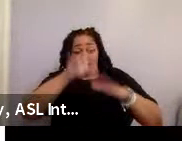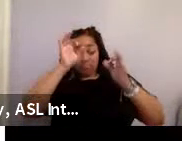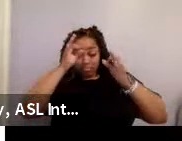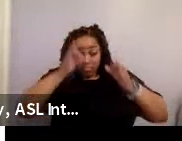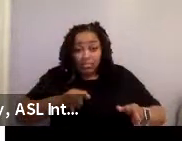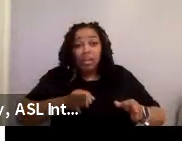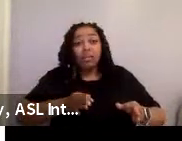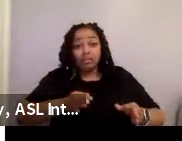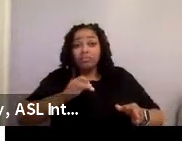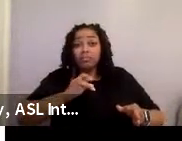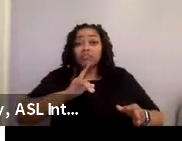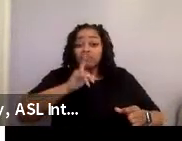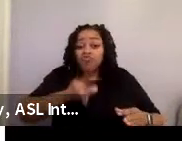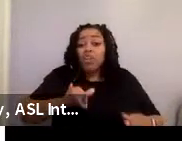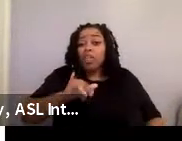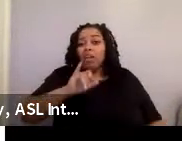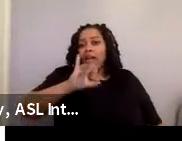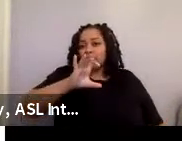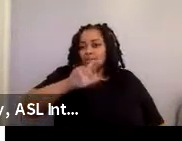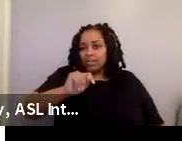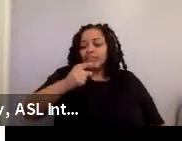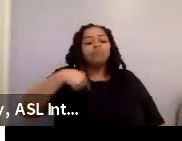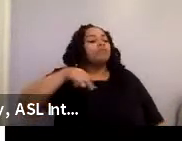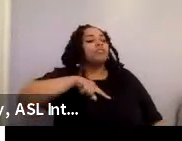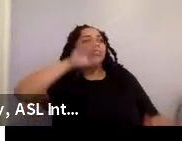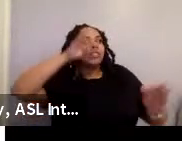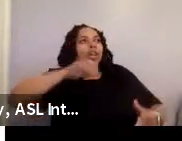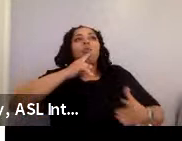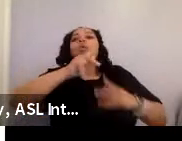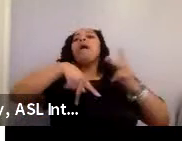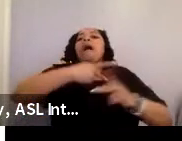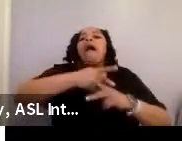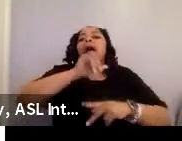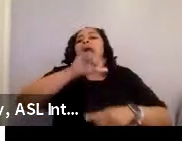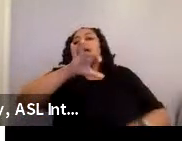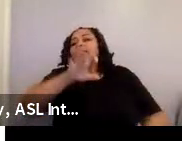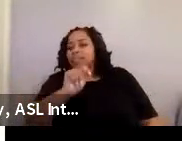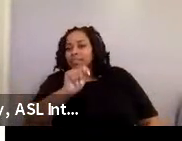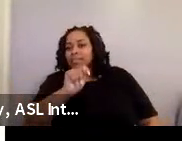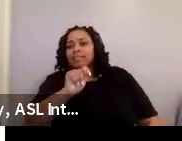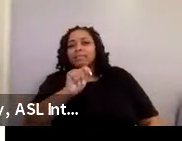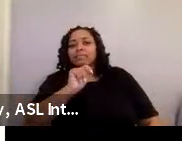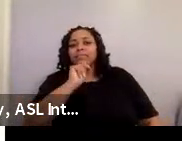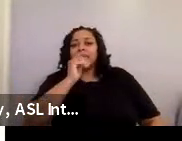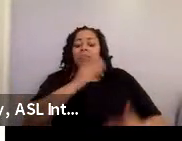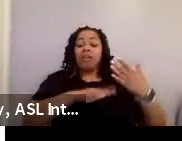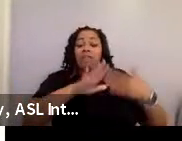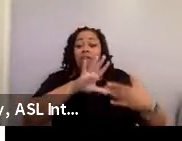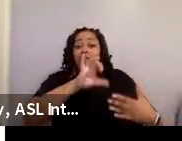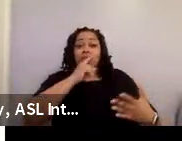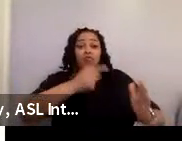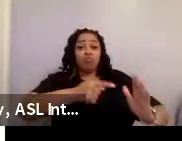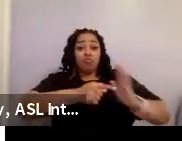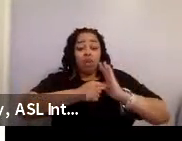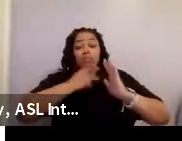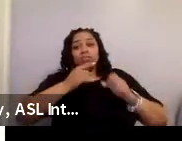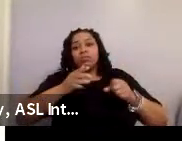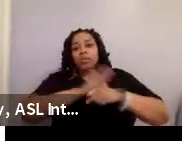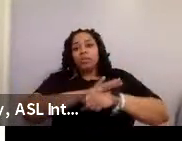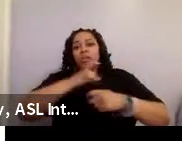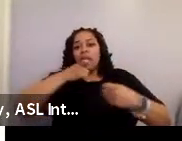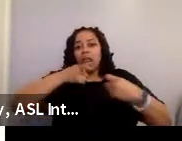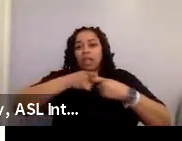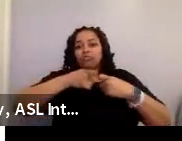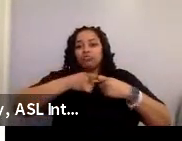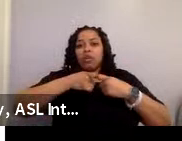is ICT, we need to determine what kind of ICT. Section 508 has requirements that cover electronic